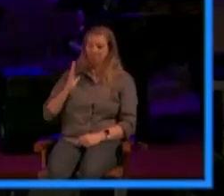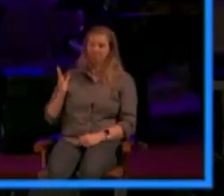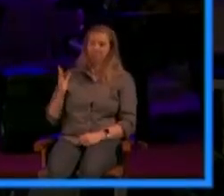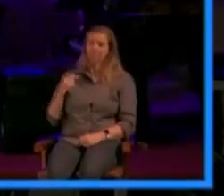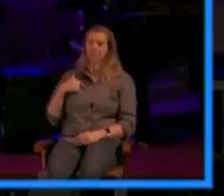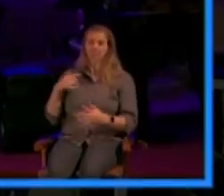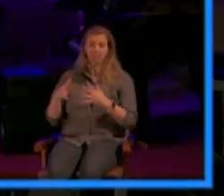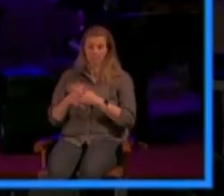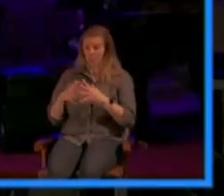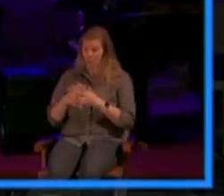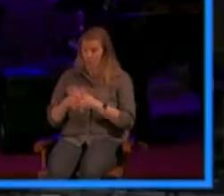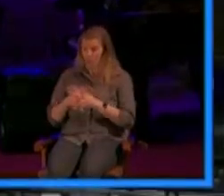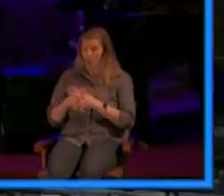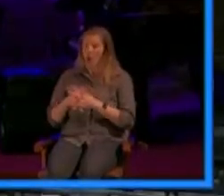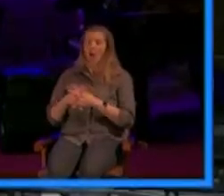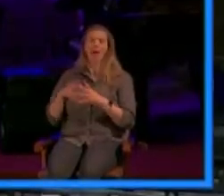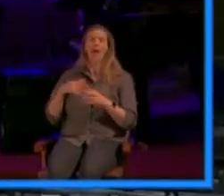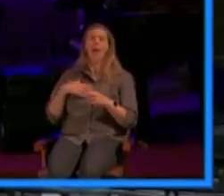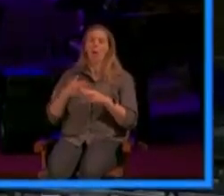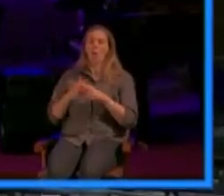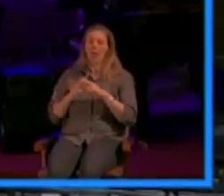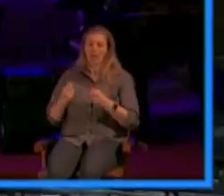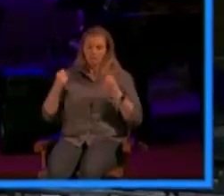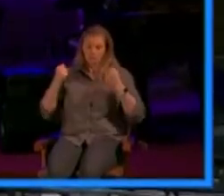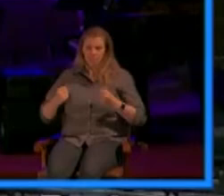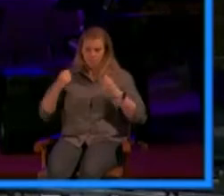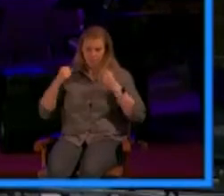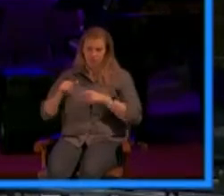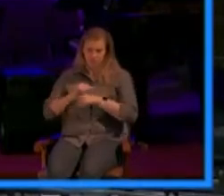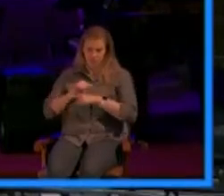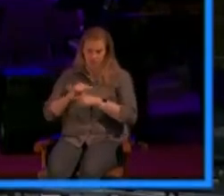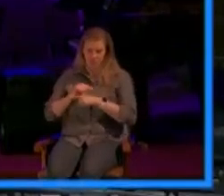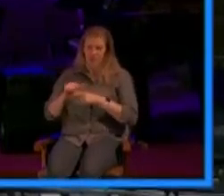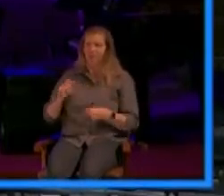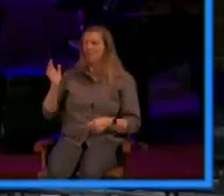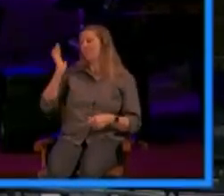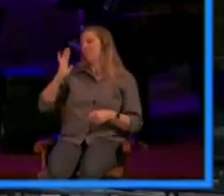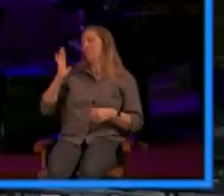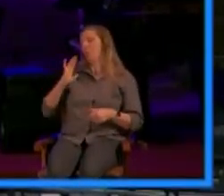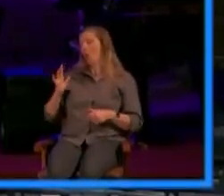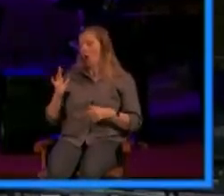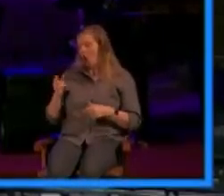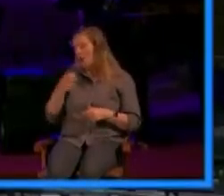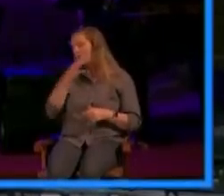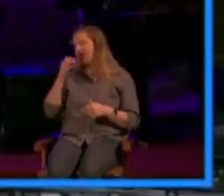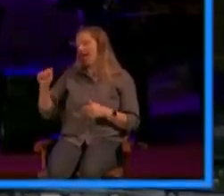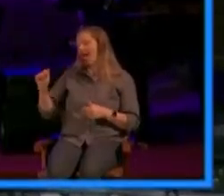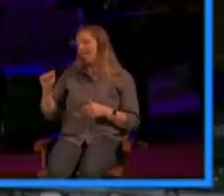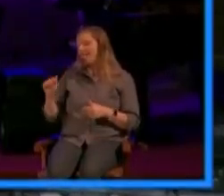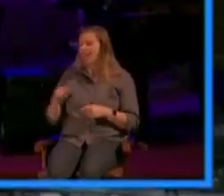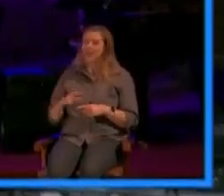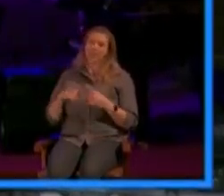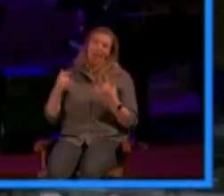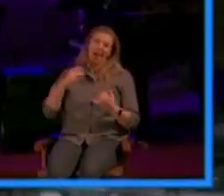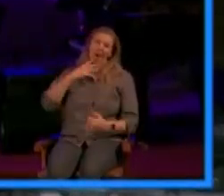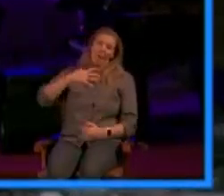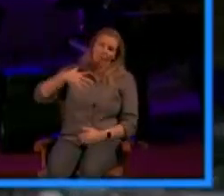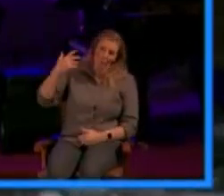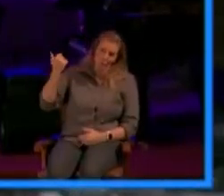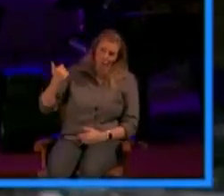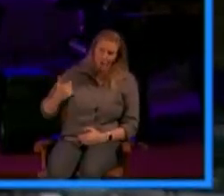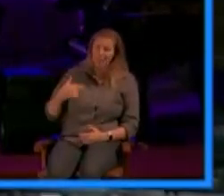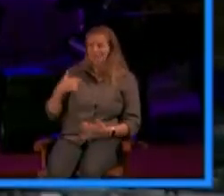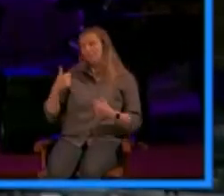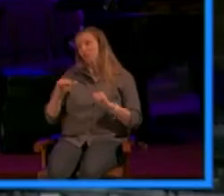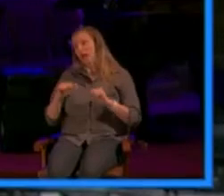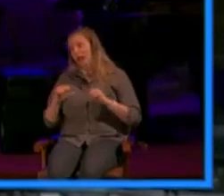And even if you're not an athlete, which I'm certainly not anymore, but just trying to stay in shape a little bit, the older that we get, we work out. And